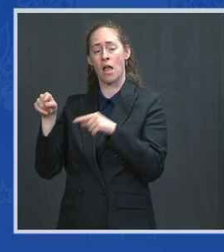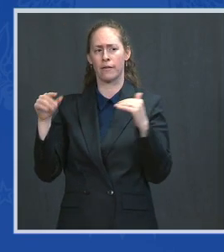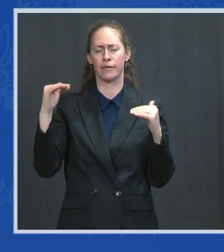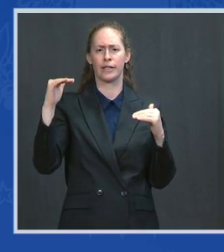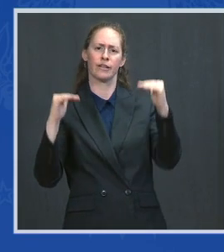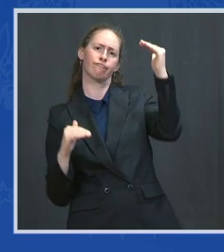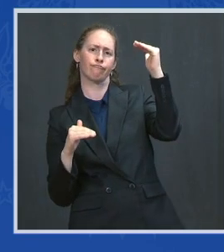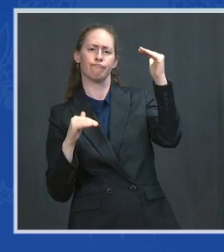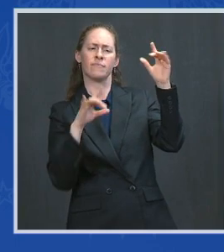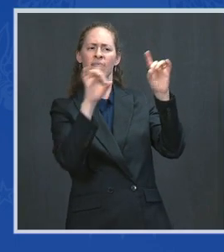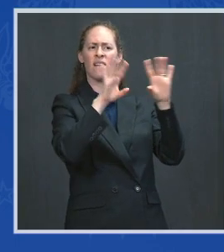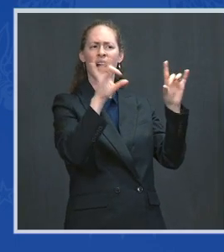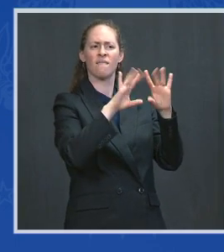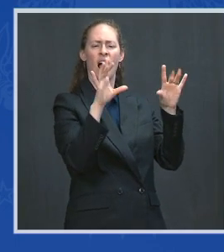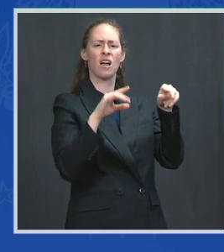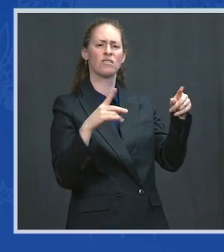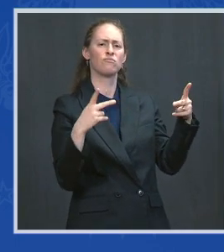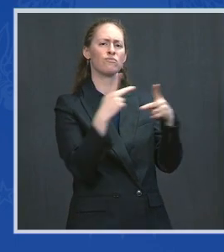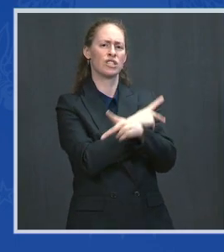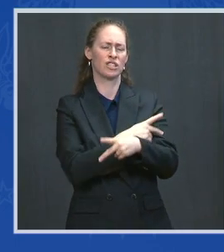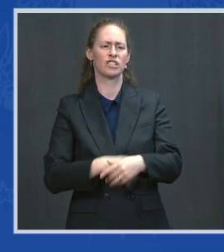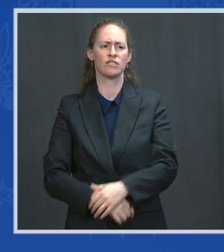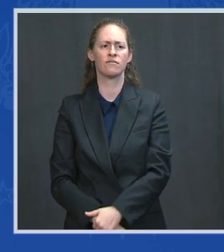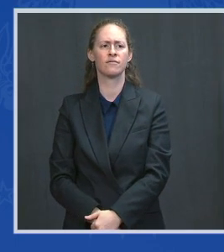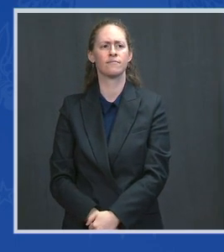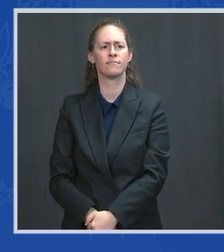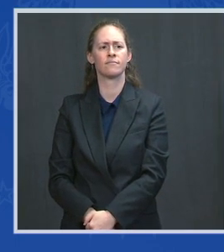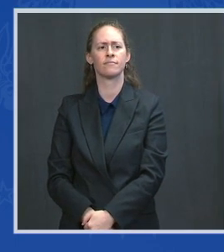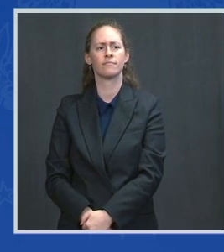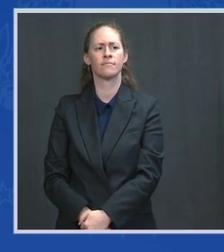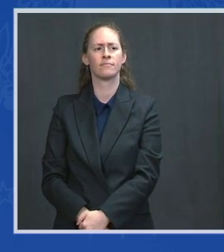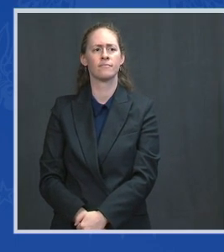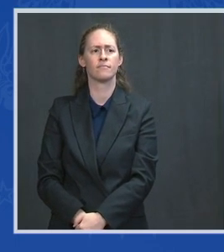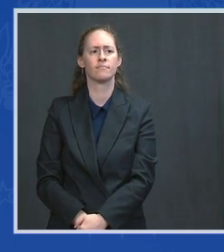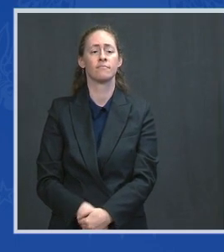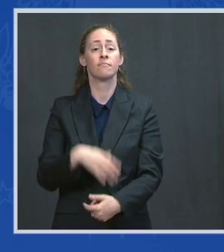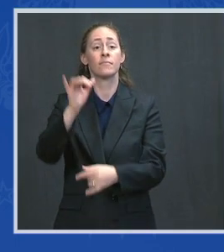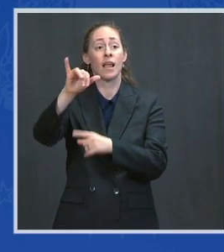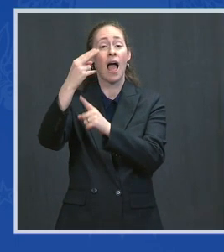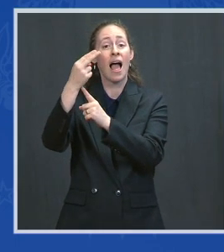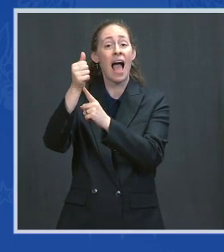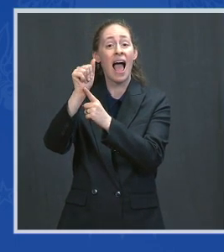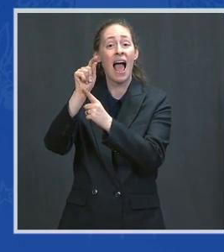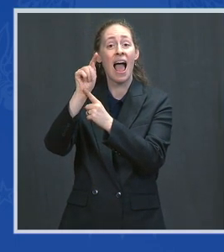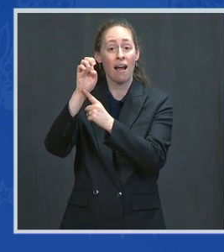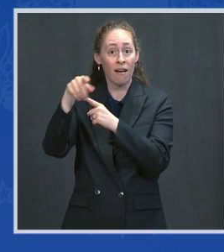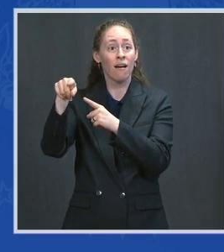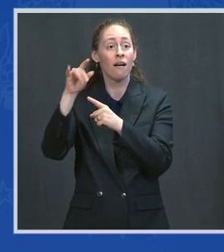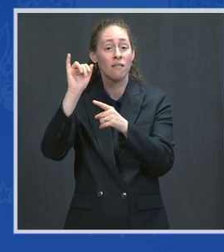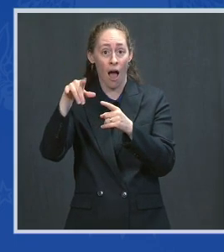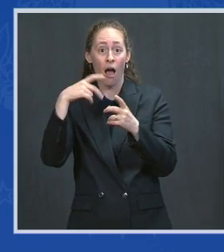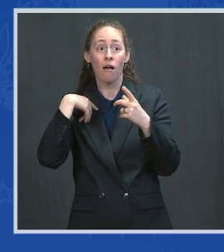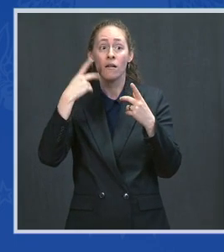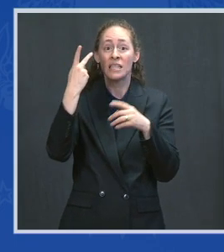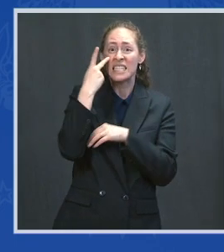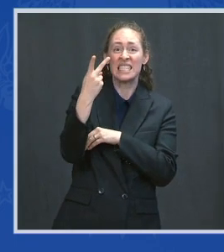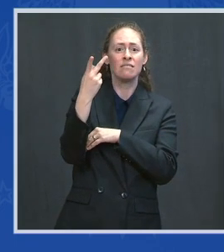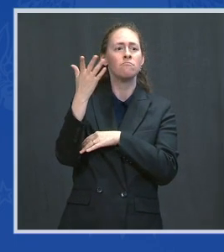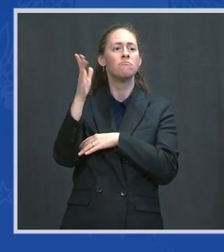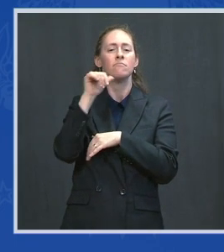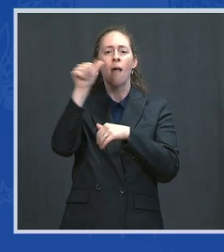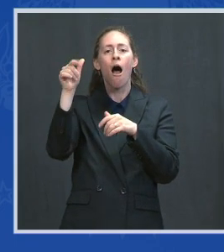hate hides in plain sight. It hides in plain sight. And too